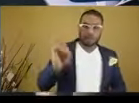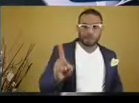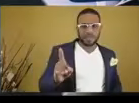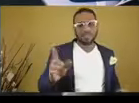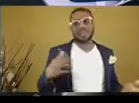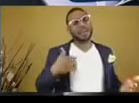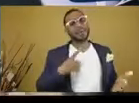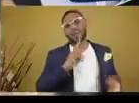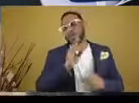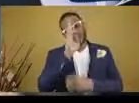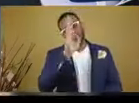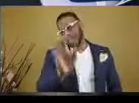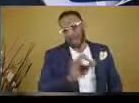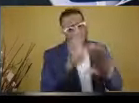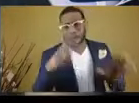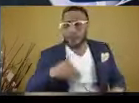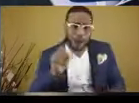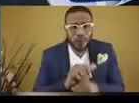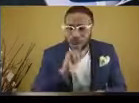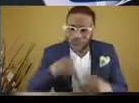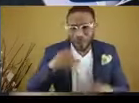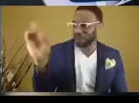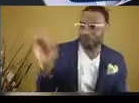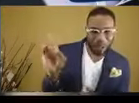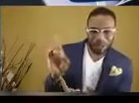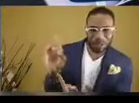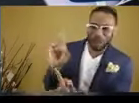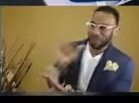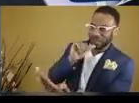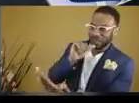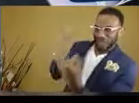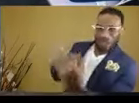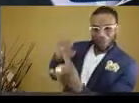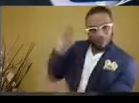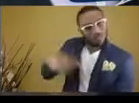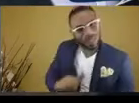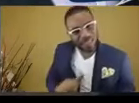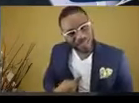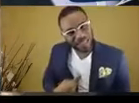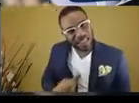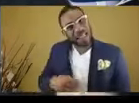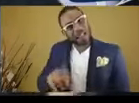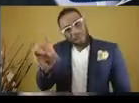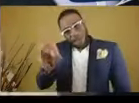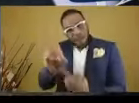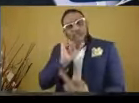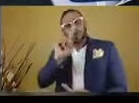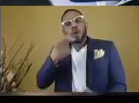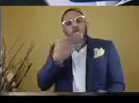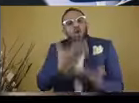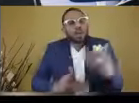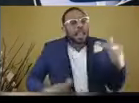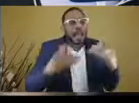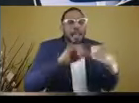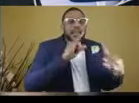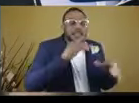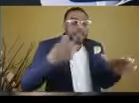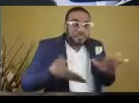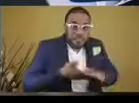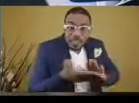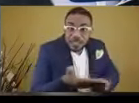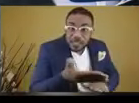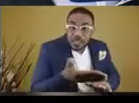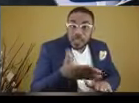me be real clear. My work ain't about democracy. Democracy ain't the end goal for me. Democracy is only as good as it is facilitating